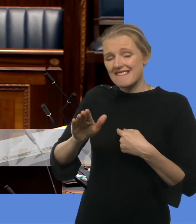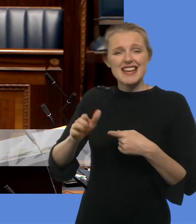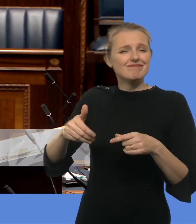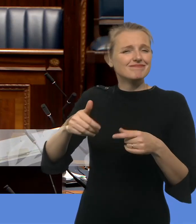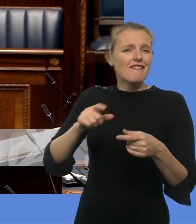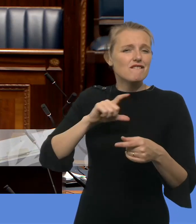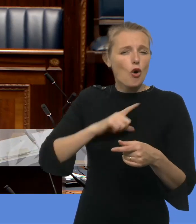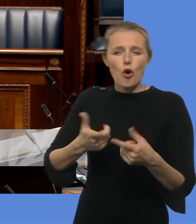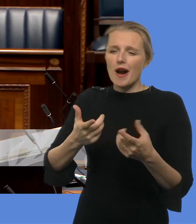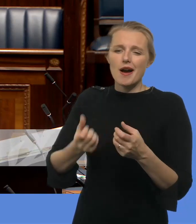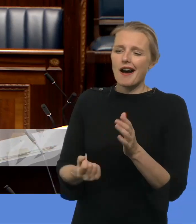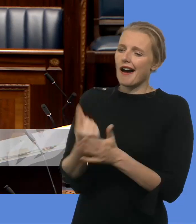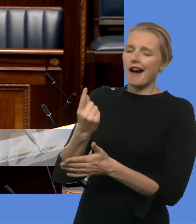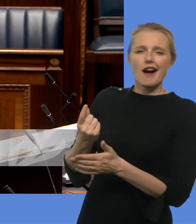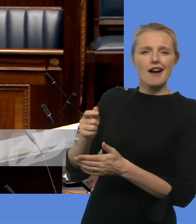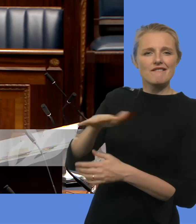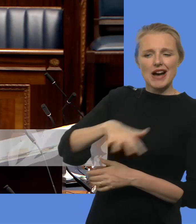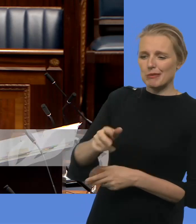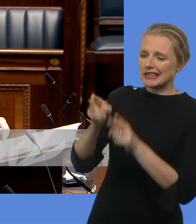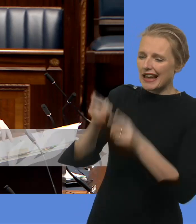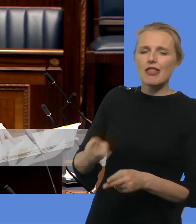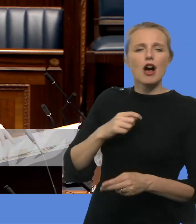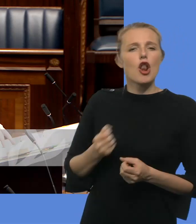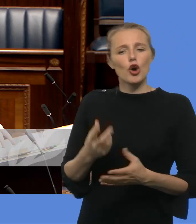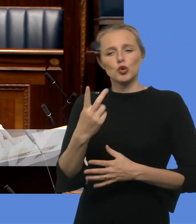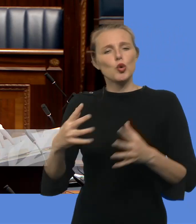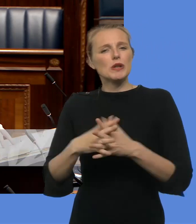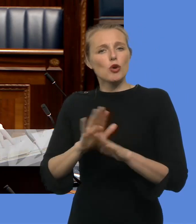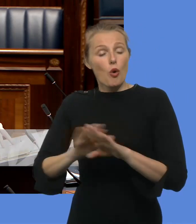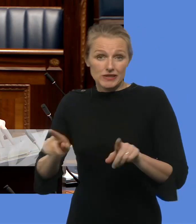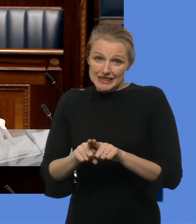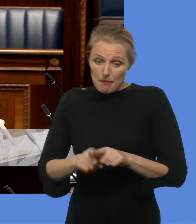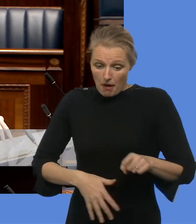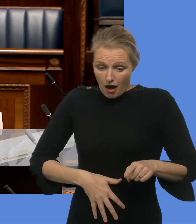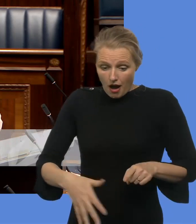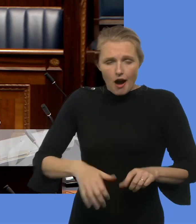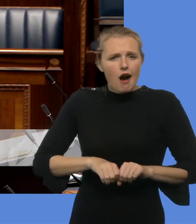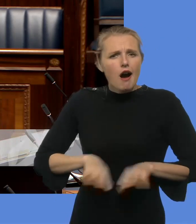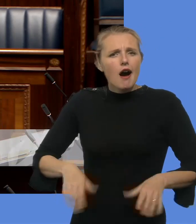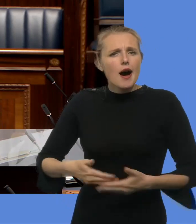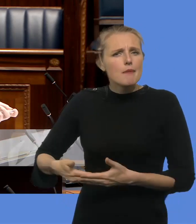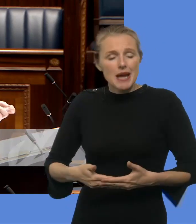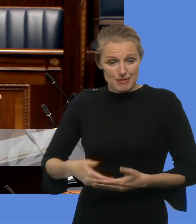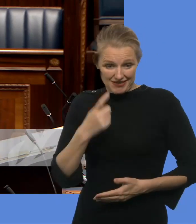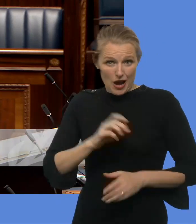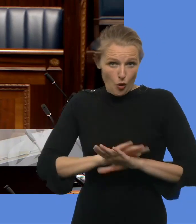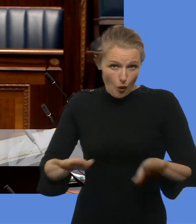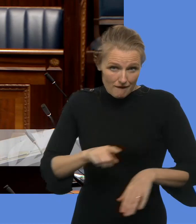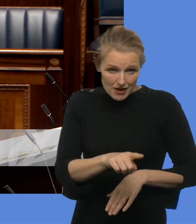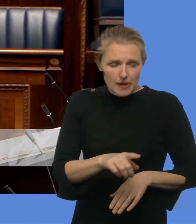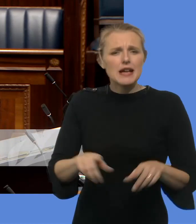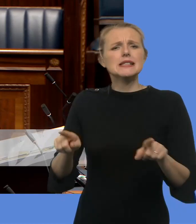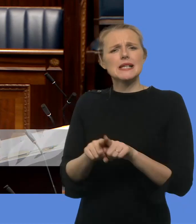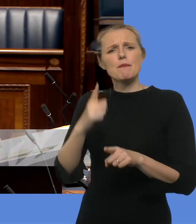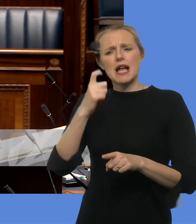due to miscarriage. There is also provision for paid and unpaid time off for a range of issues affecting families, such as time off for